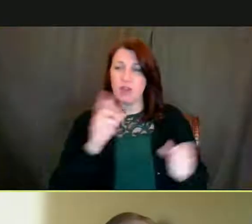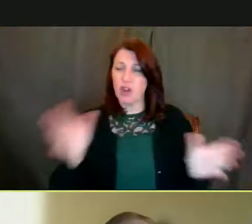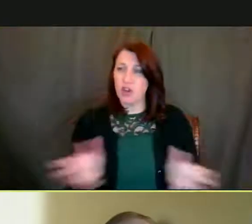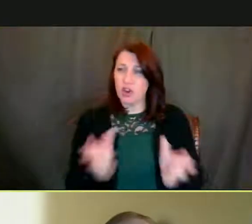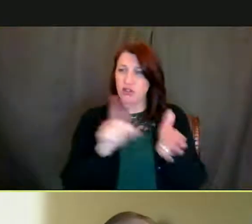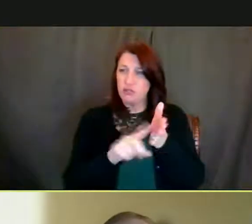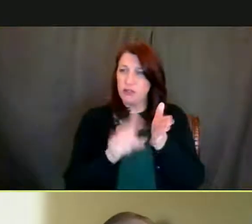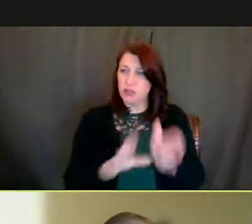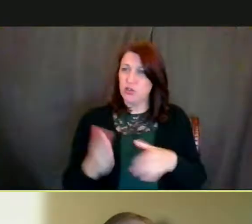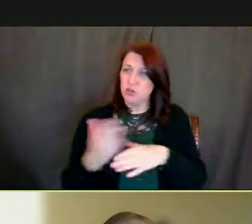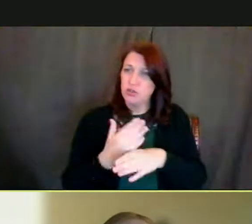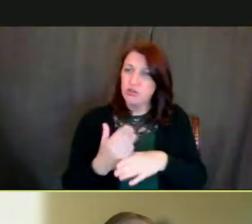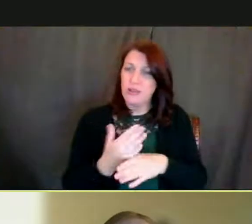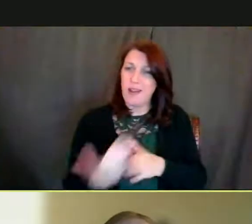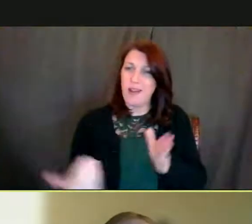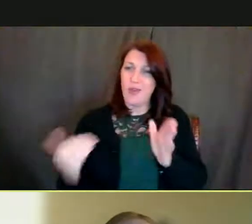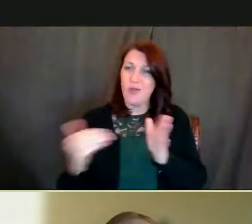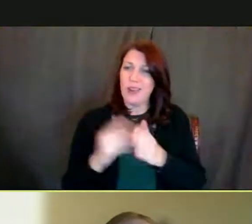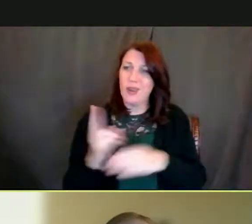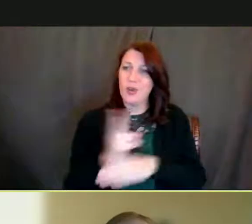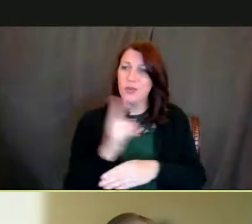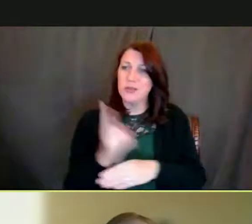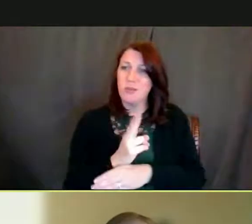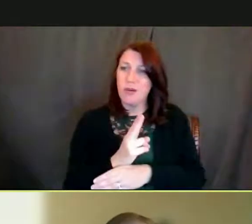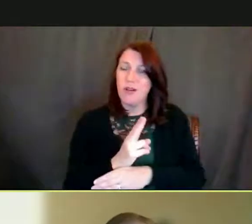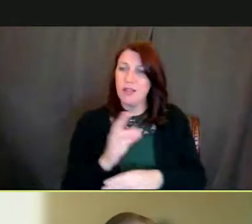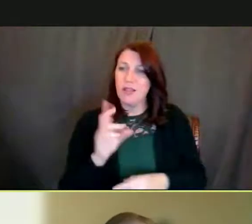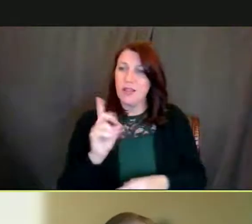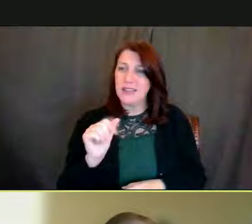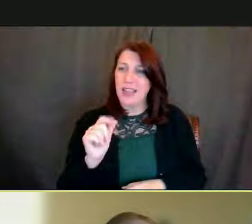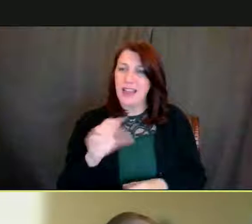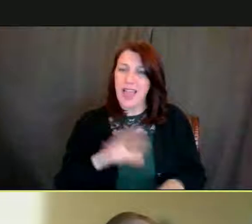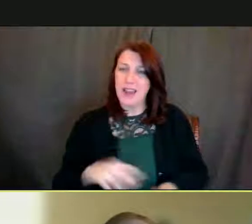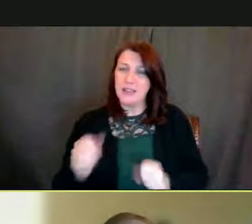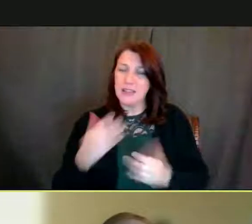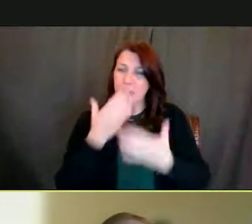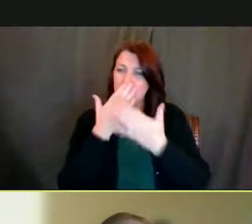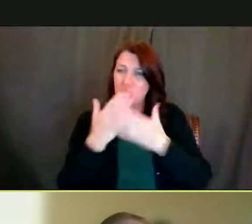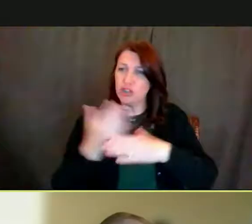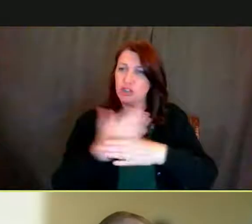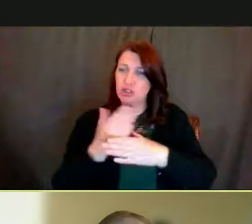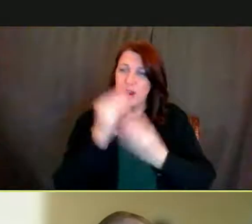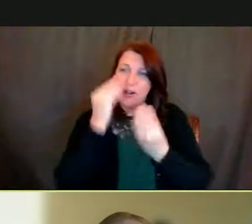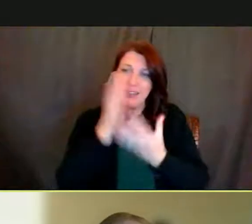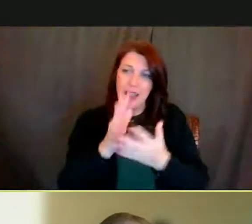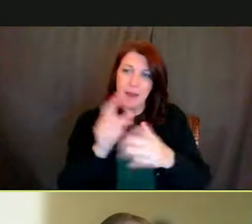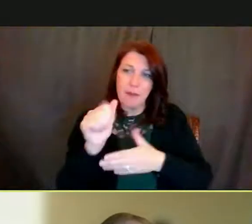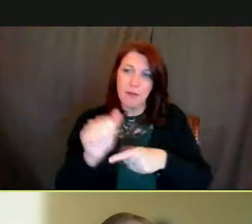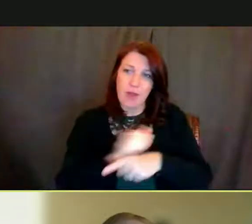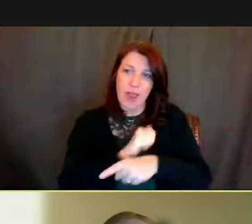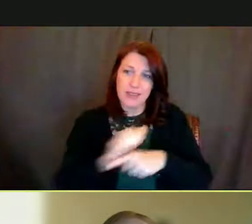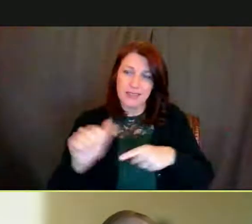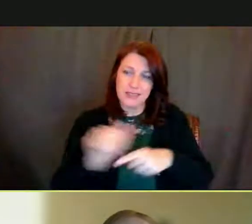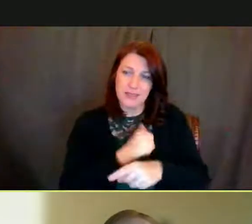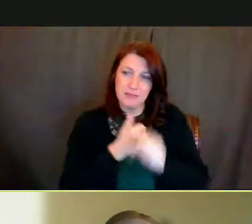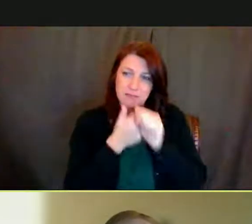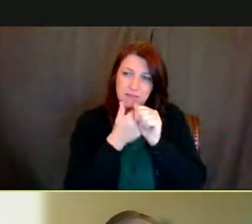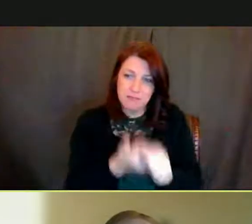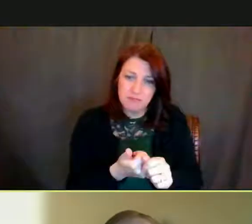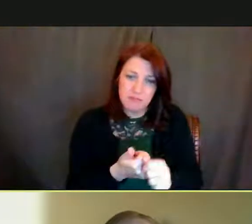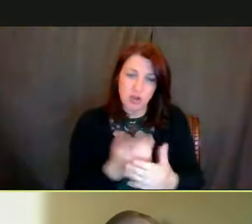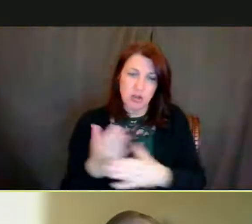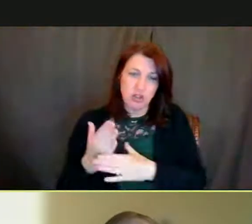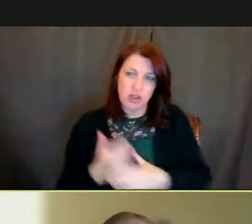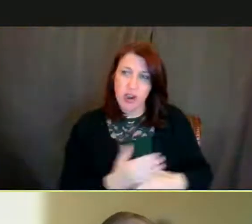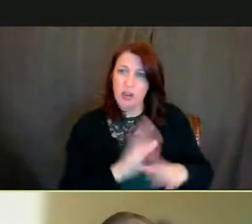researchers to share reusable data and adopt good data sharing practices. So we are making sure to engage with data science colleagues across